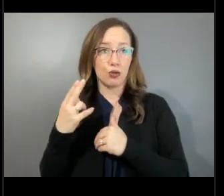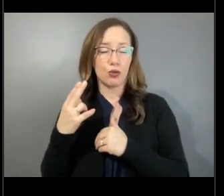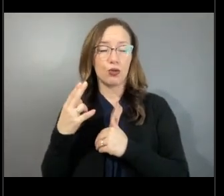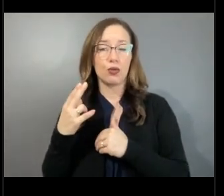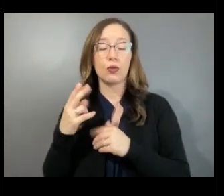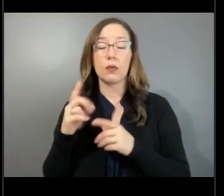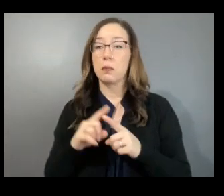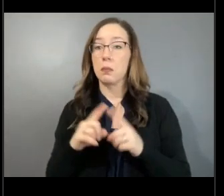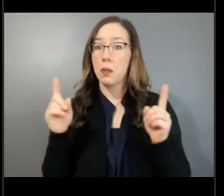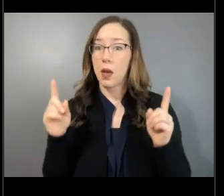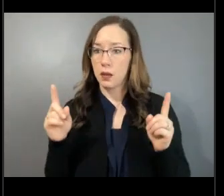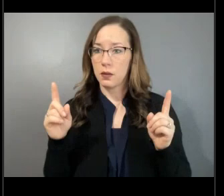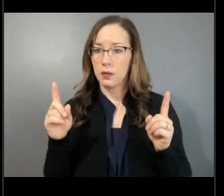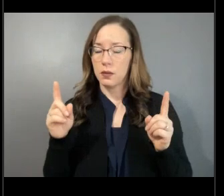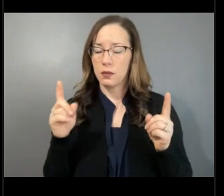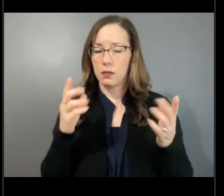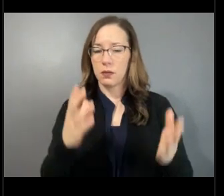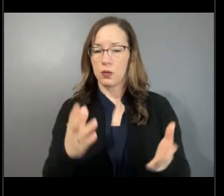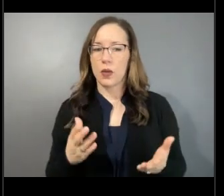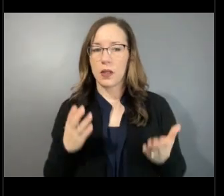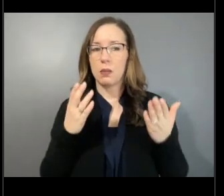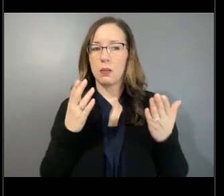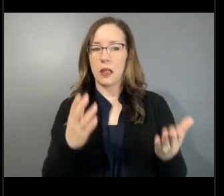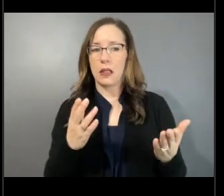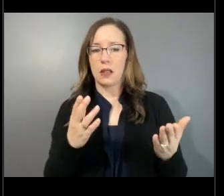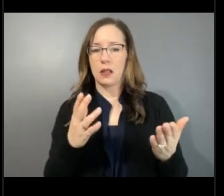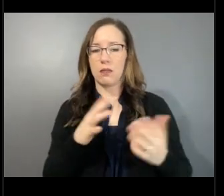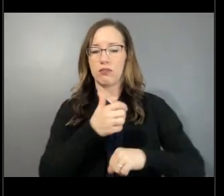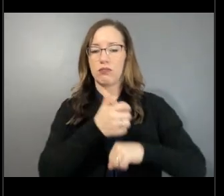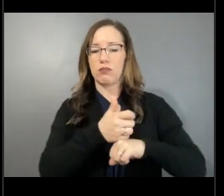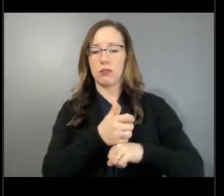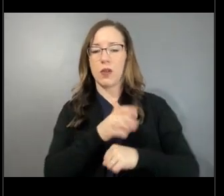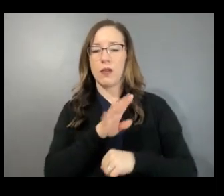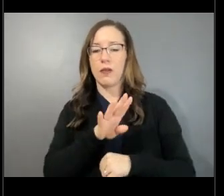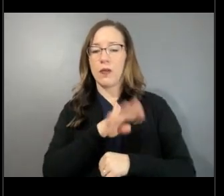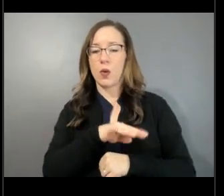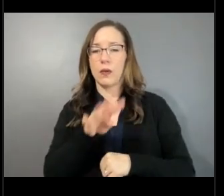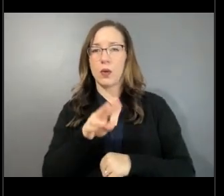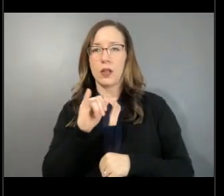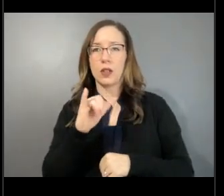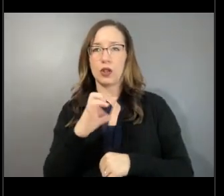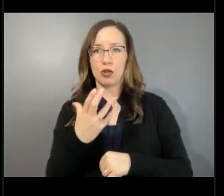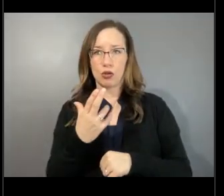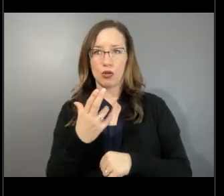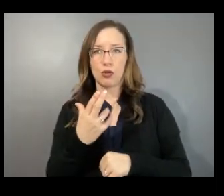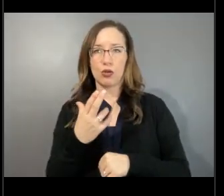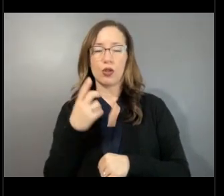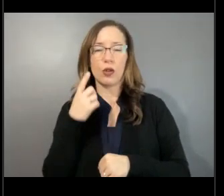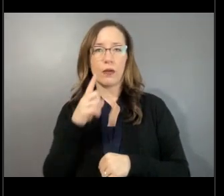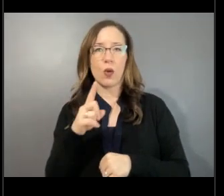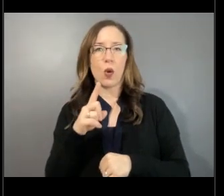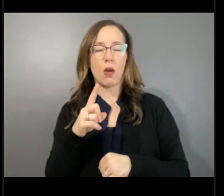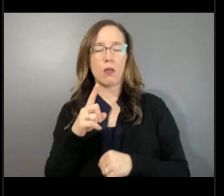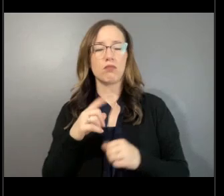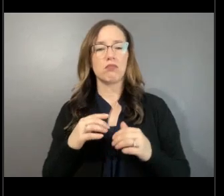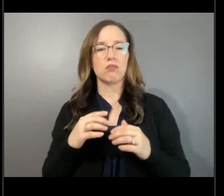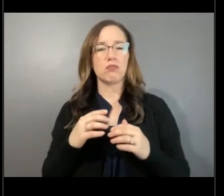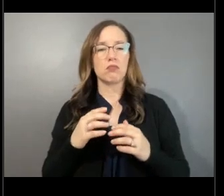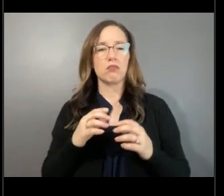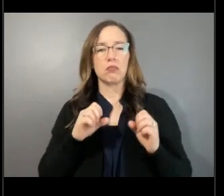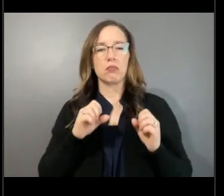but are recommended to be placed at 44 inches for increased